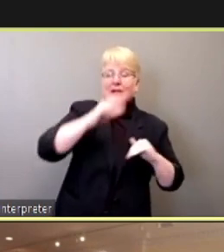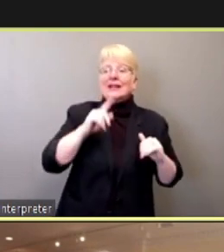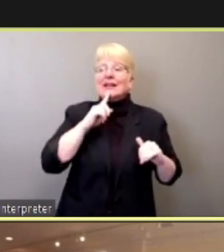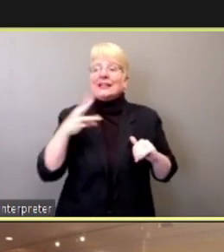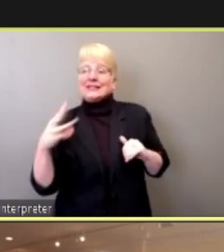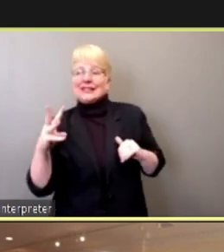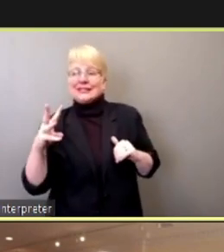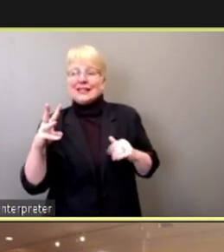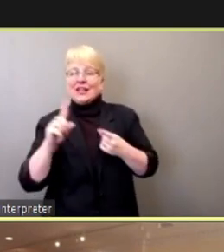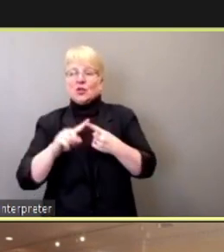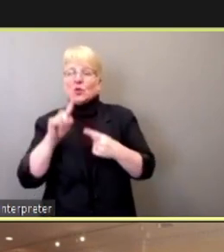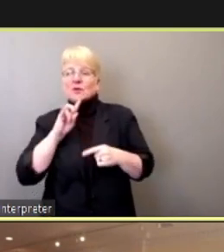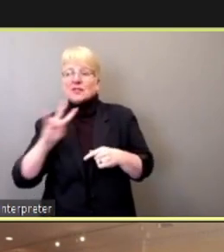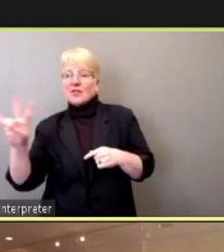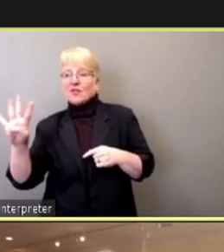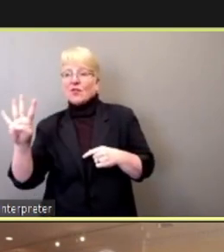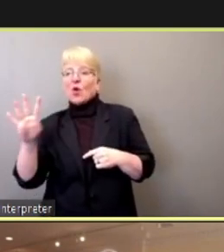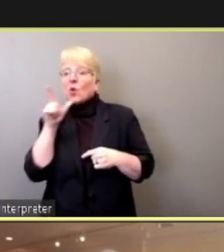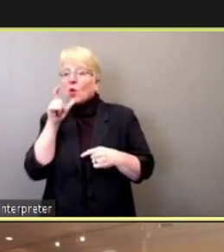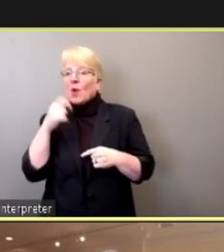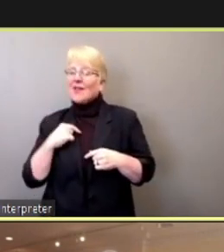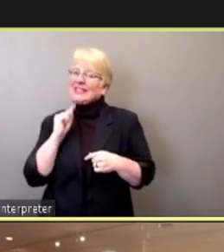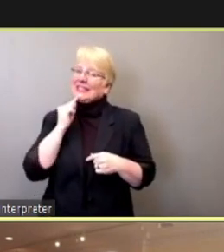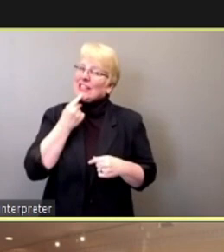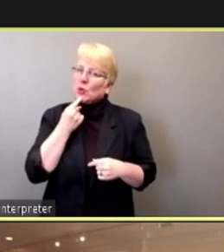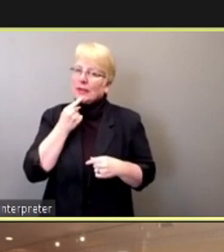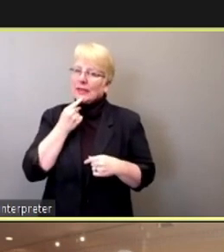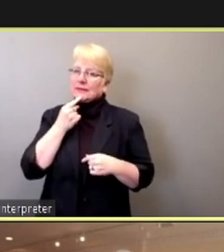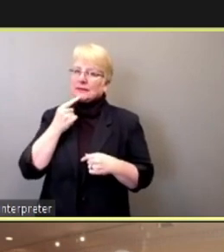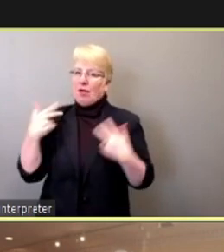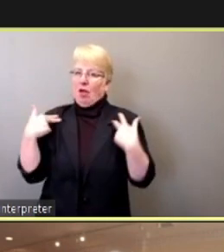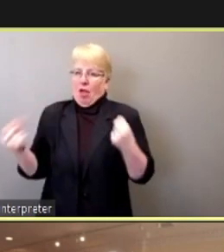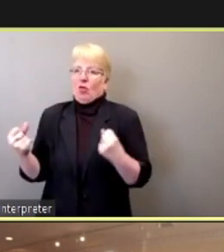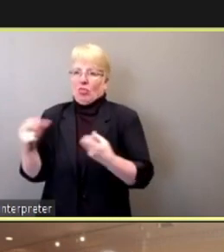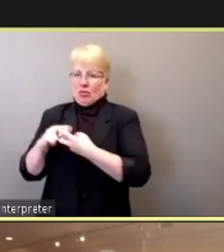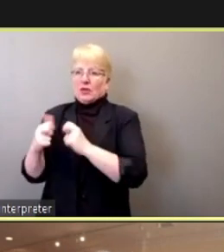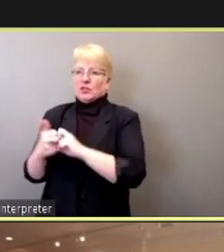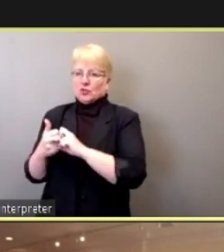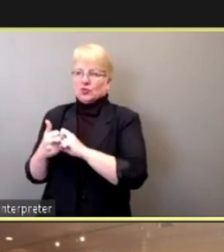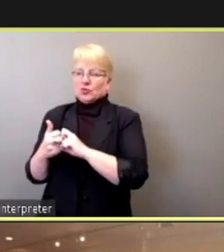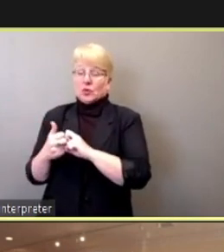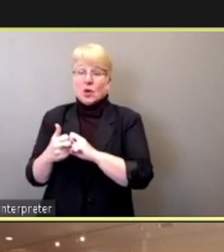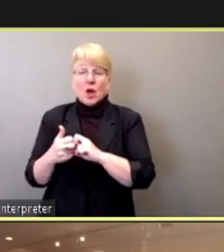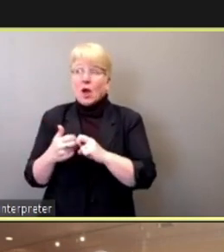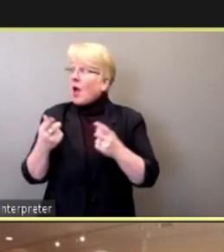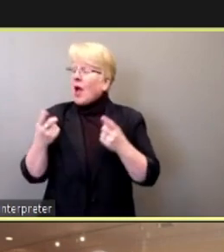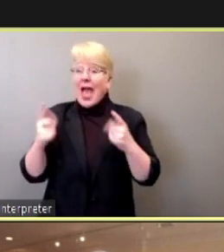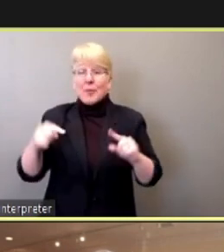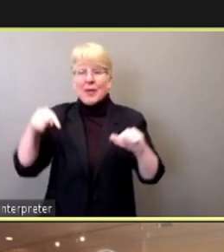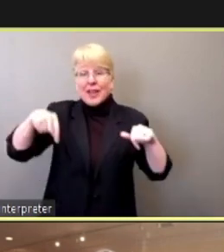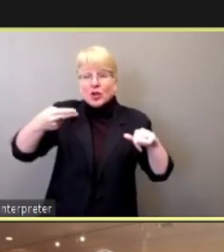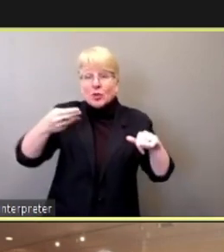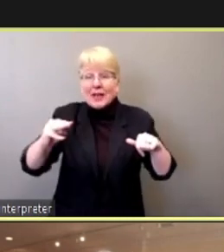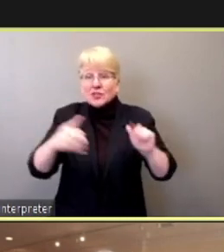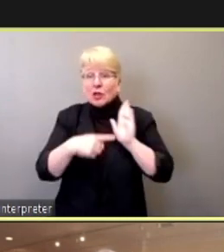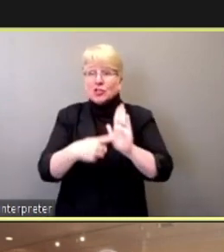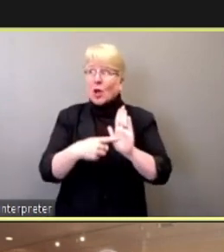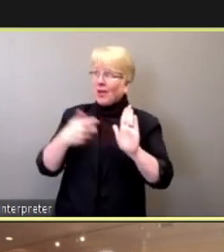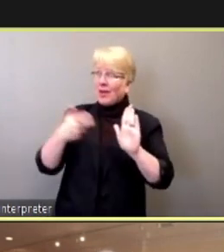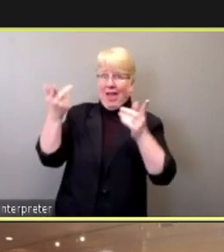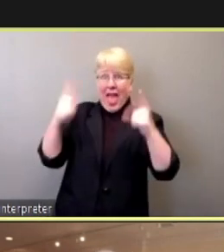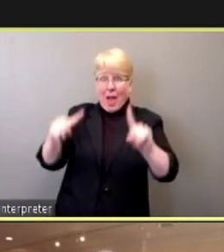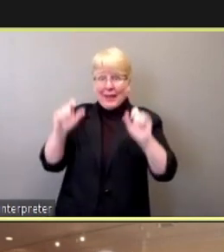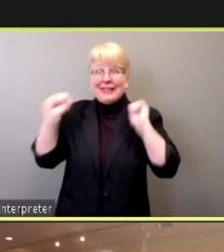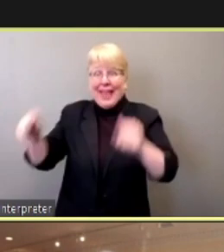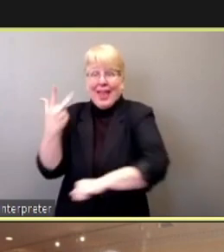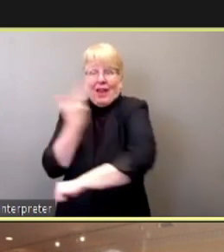underlying conditions. We're showing that you can efficiently get this vaccine out. For those of you who have so patiently been